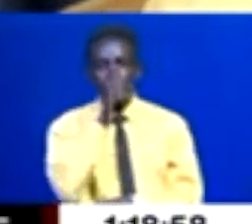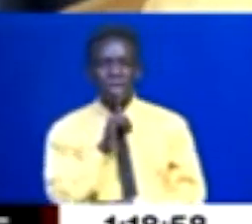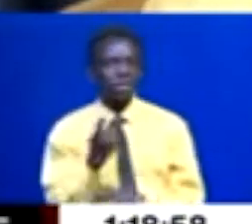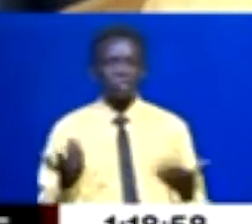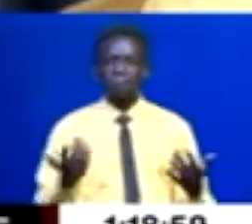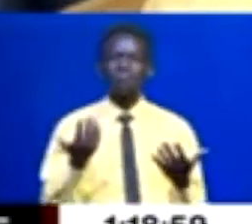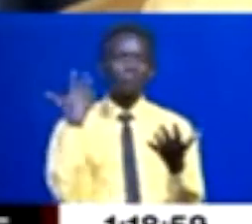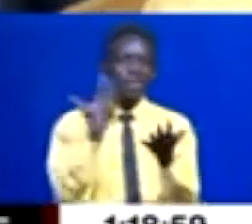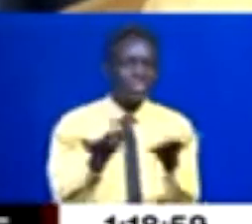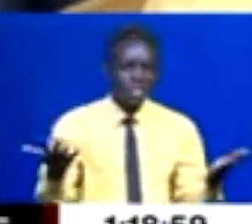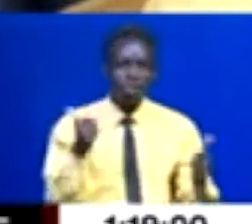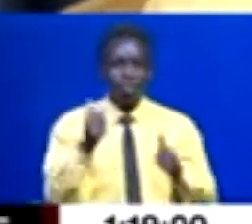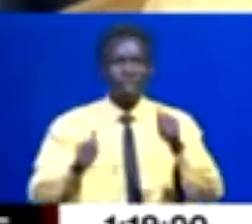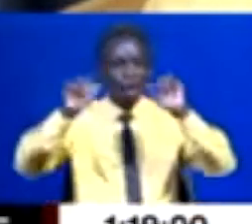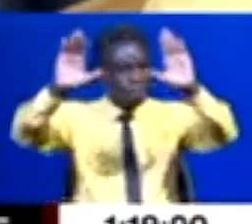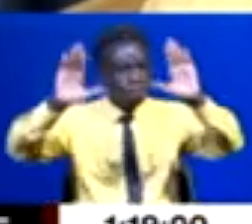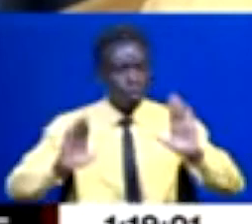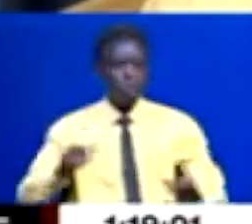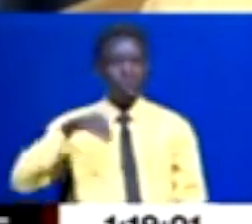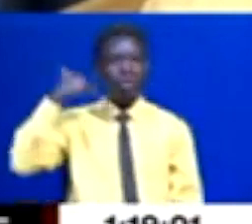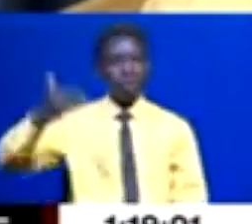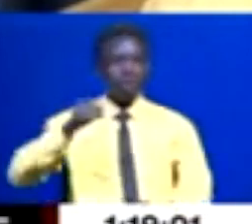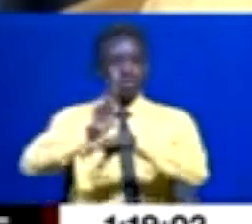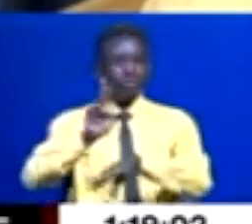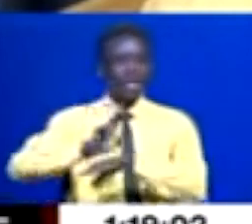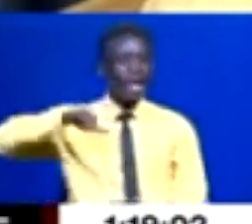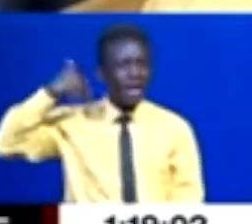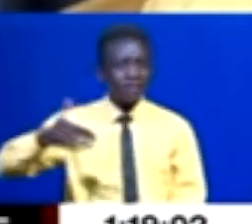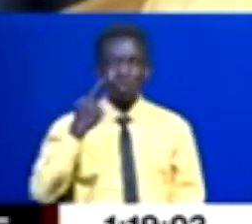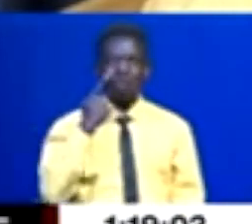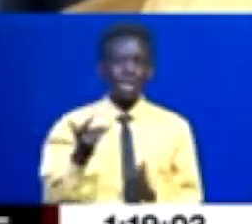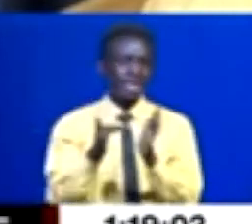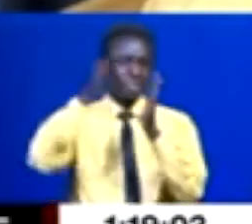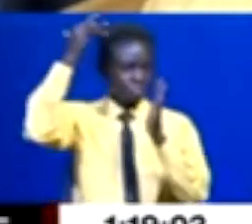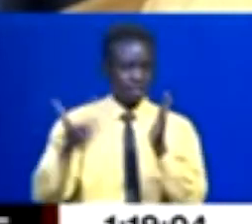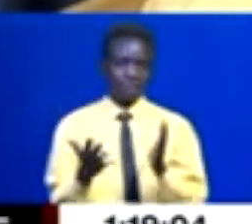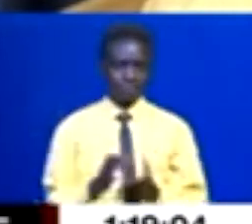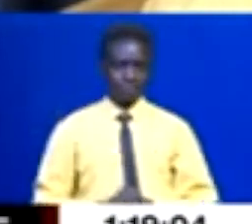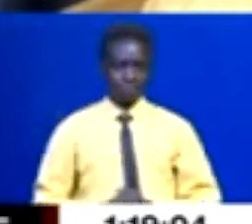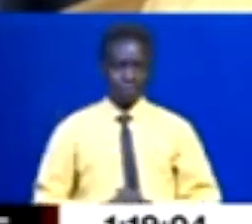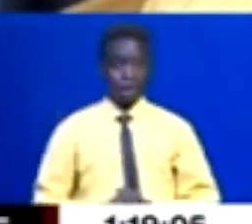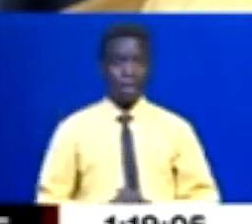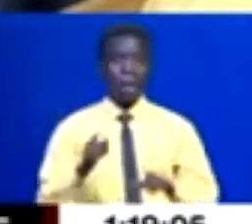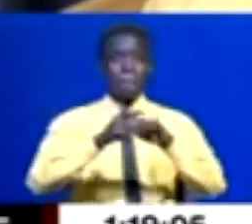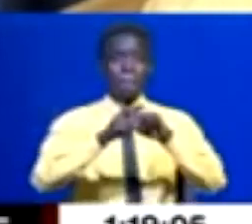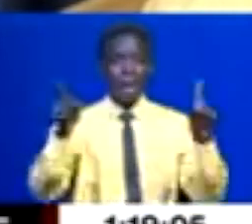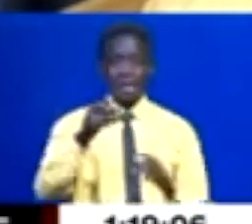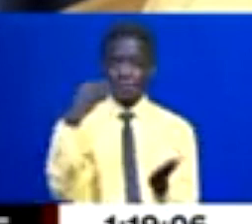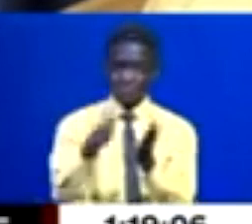Miongoni mwa bidhaa muhimu ambazo zinatumiwa kila siku tayari ziko gali. Lakini finance